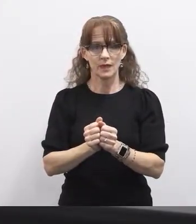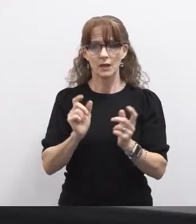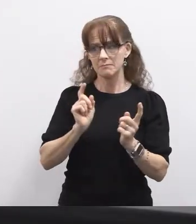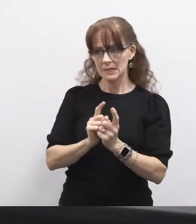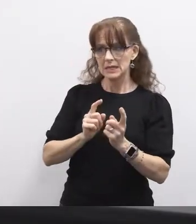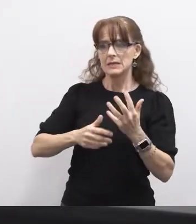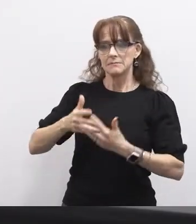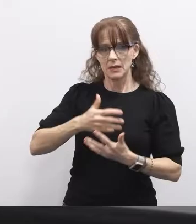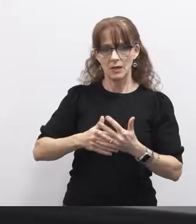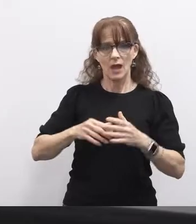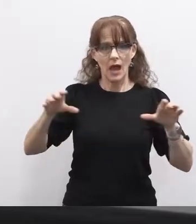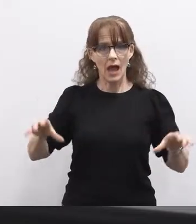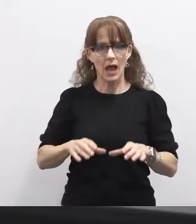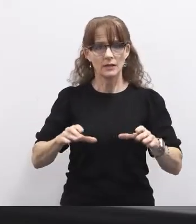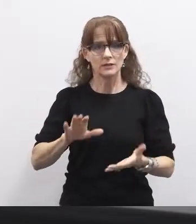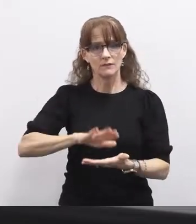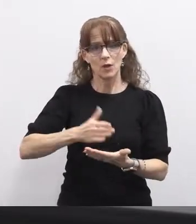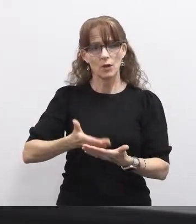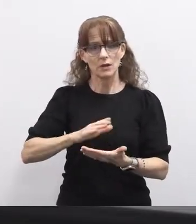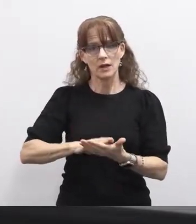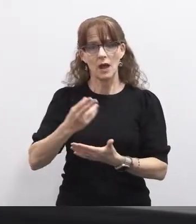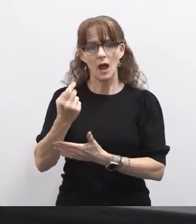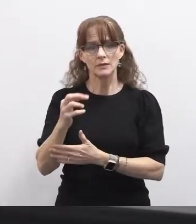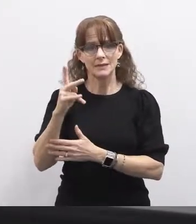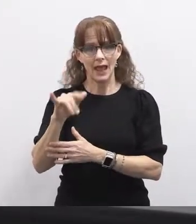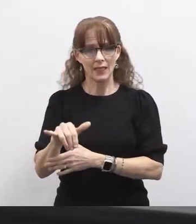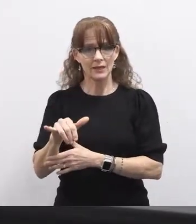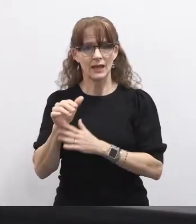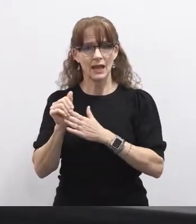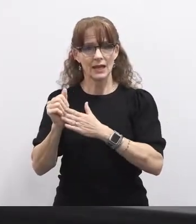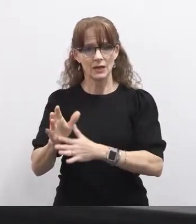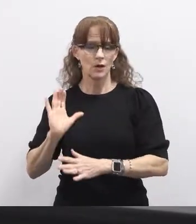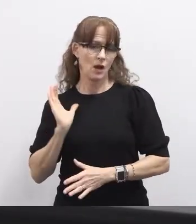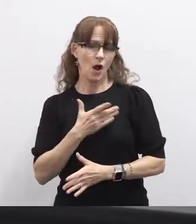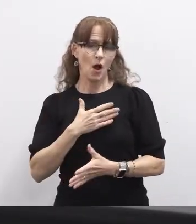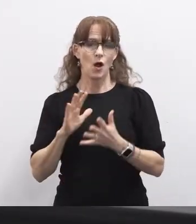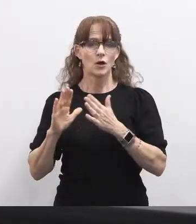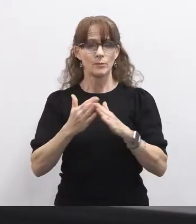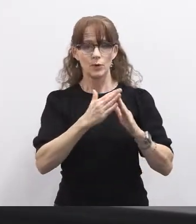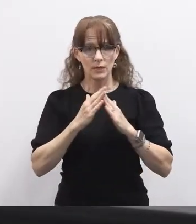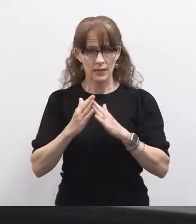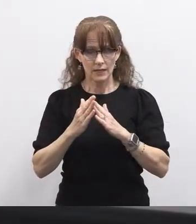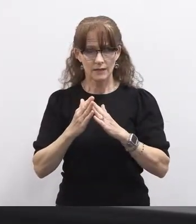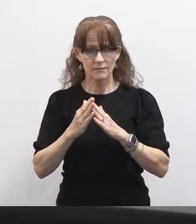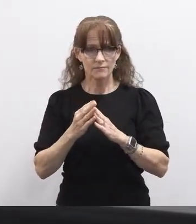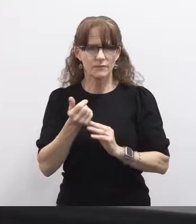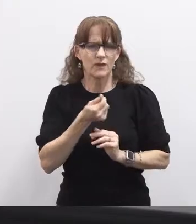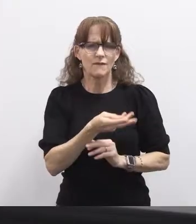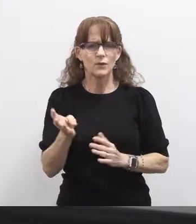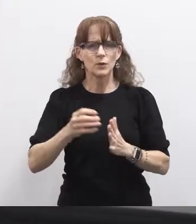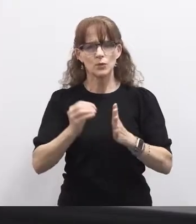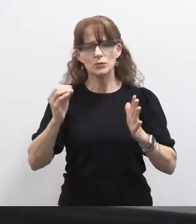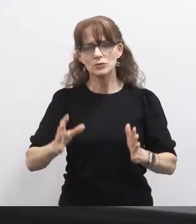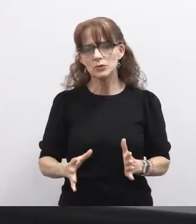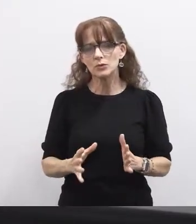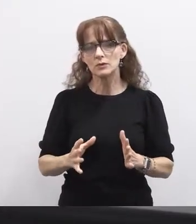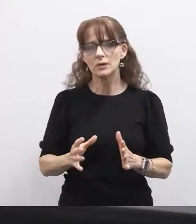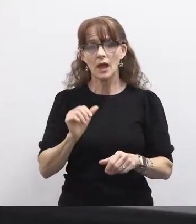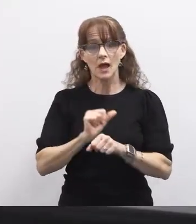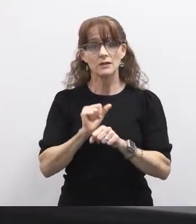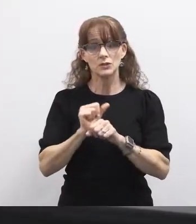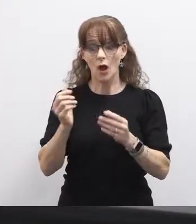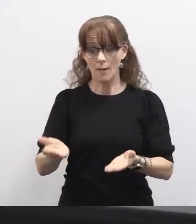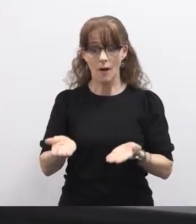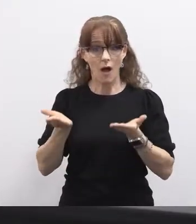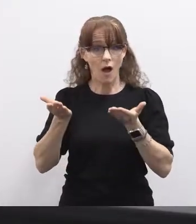meet and mingle with active culinary and hospitality leaders in our community. A few of our students have even had job